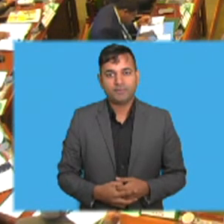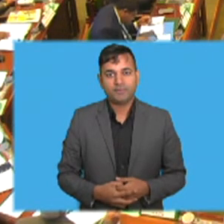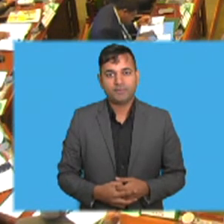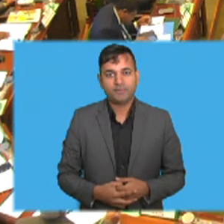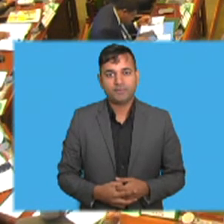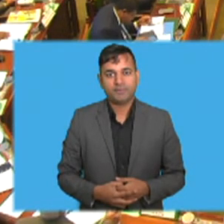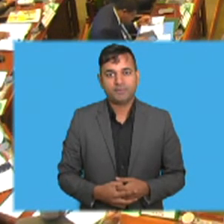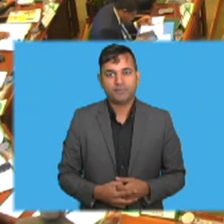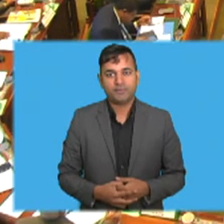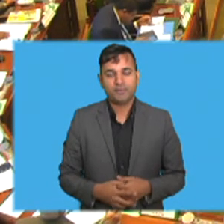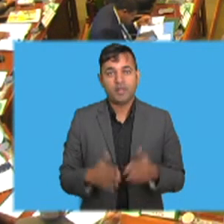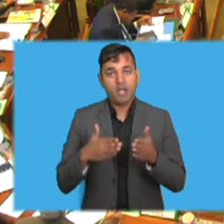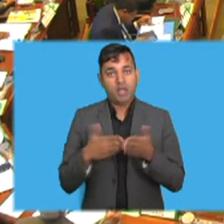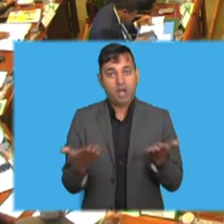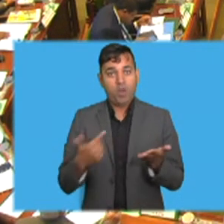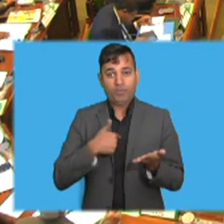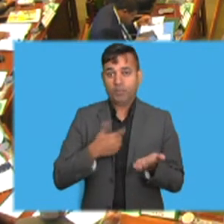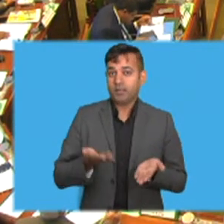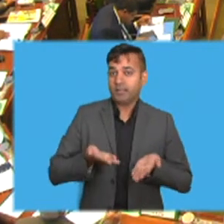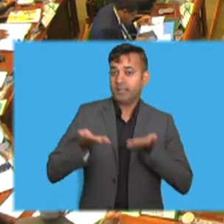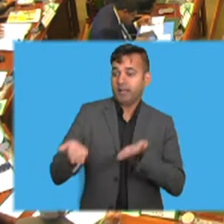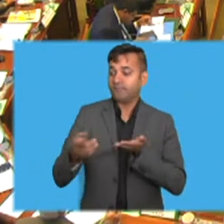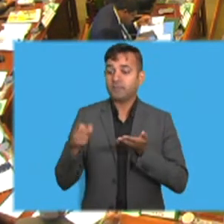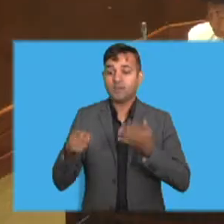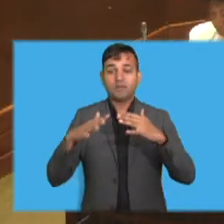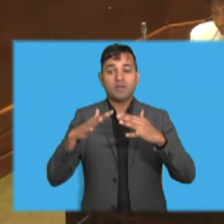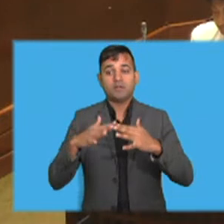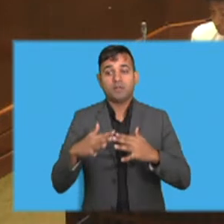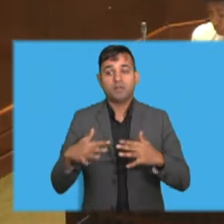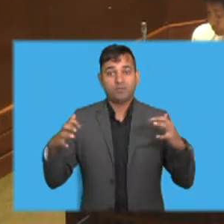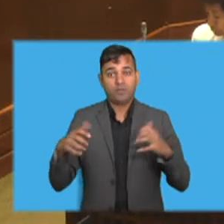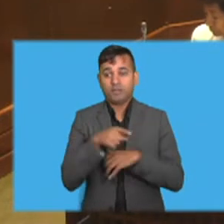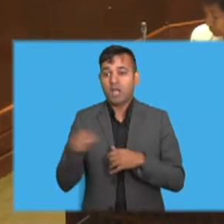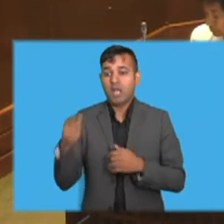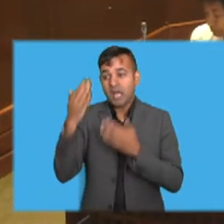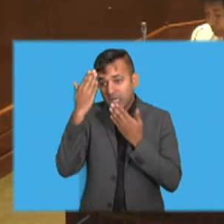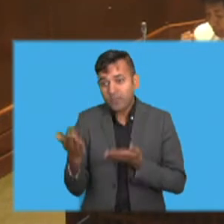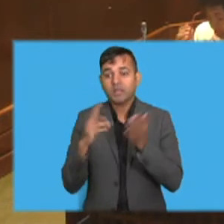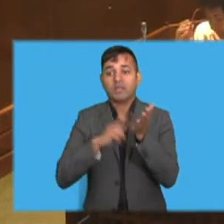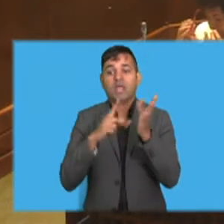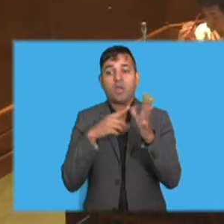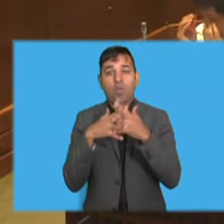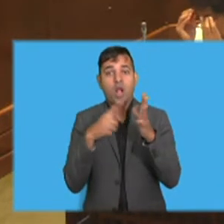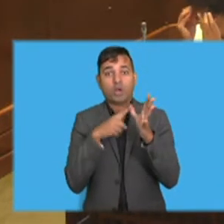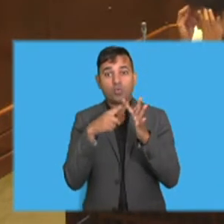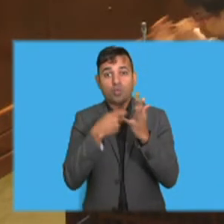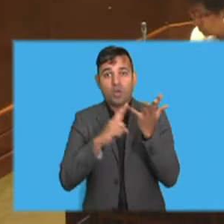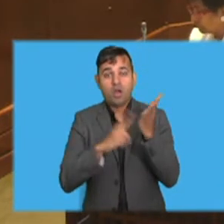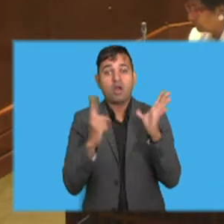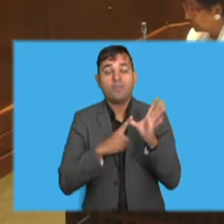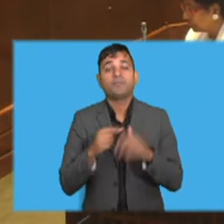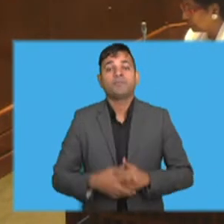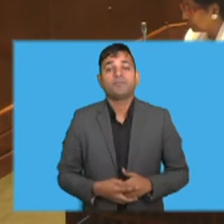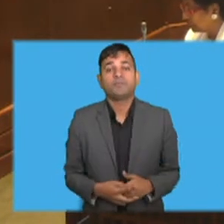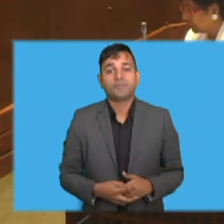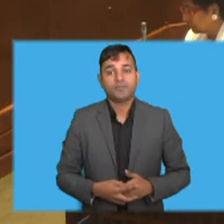I now give the floor to the Honorable Noekula. Madam Speaker, one important use of the Truth and Reconciliation Commission is to stop